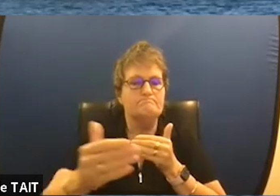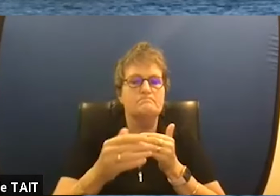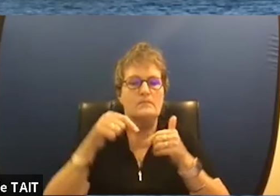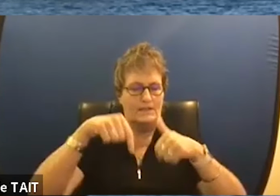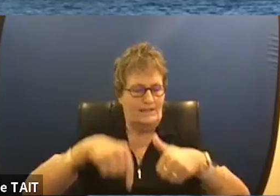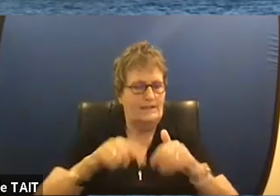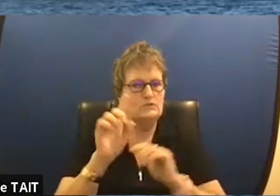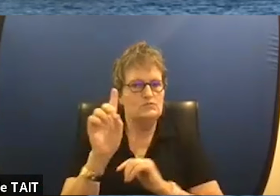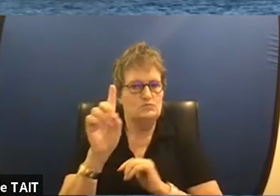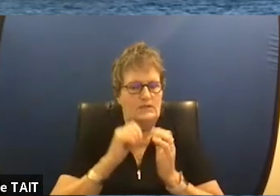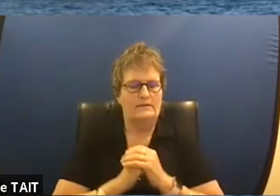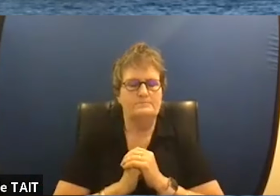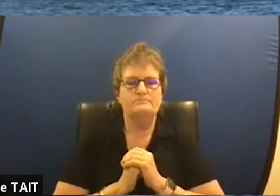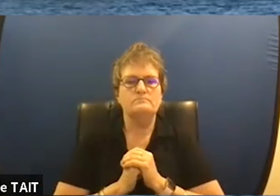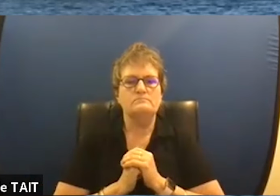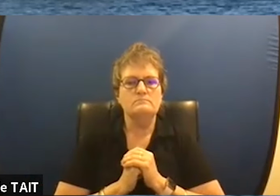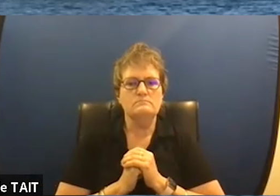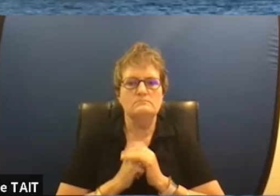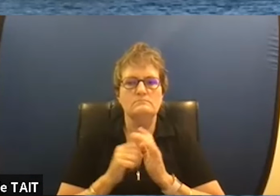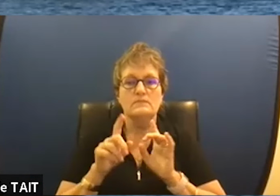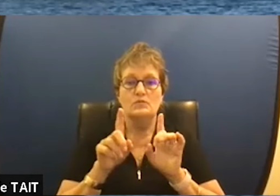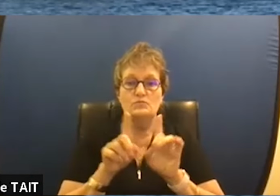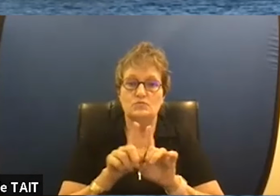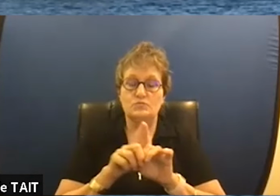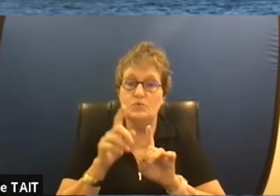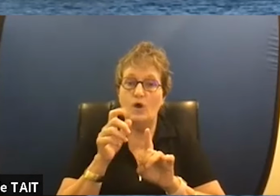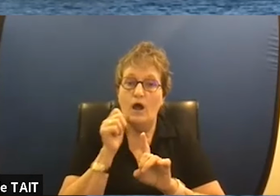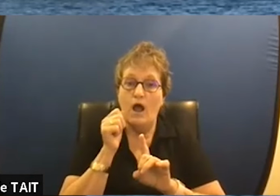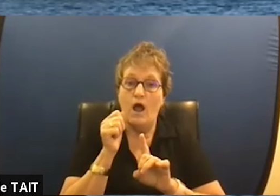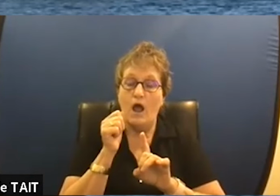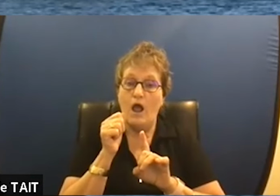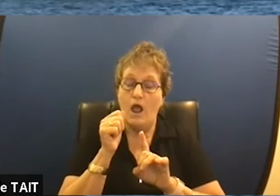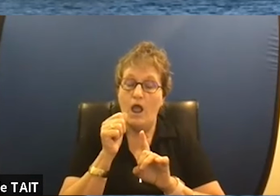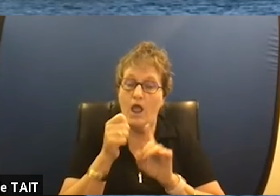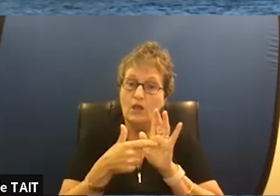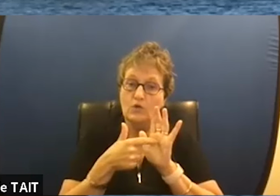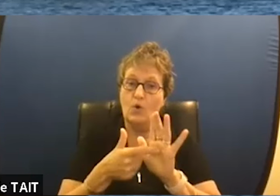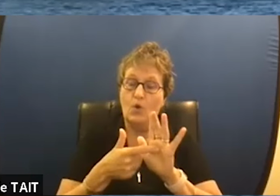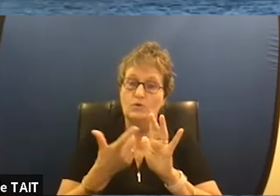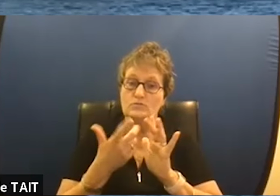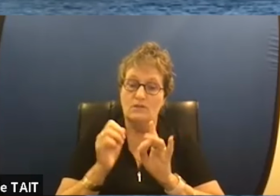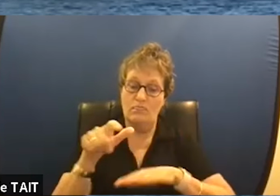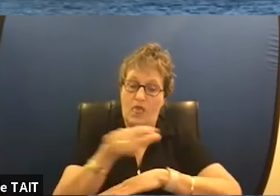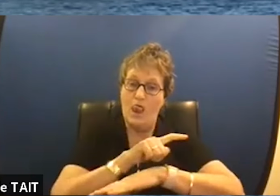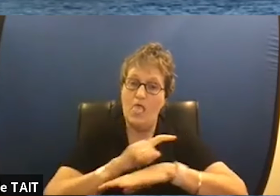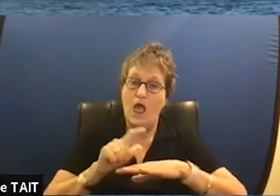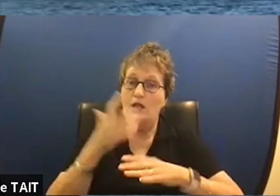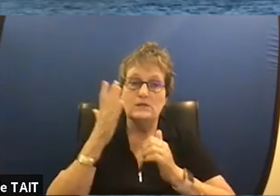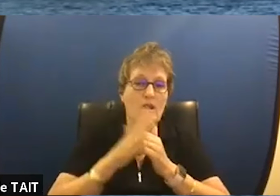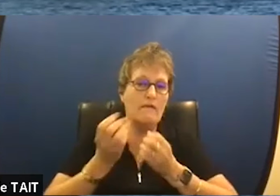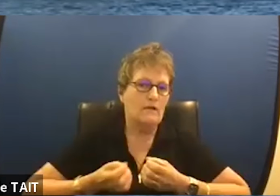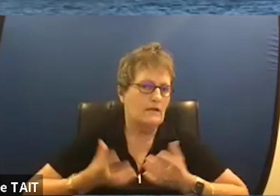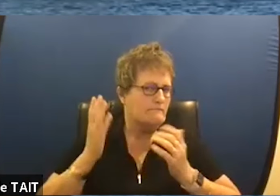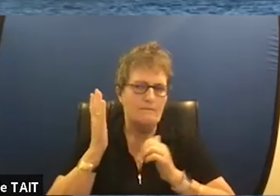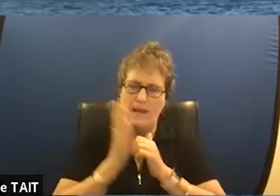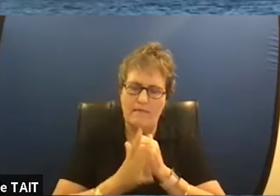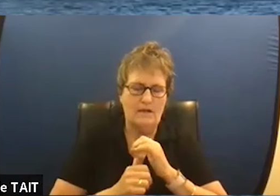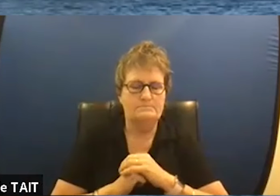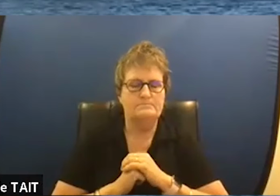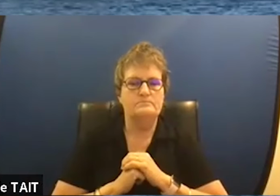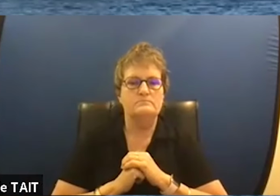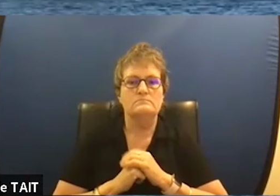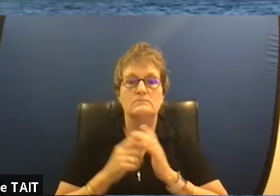today, noting, of course, that their sovereignty over this land was never ceded. I encourage you all to also acknowledge the land